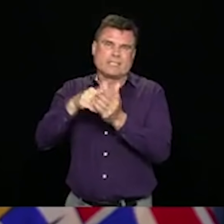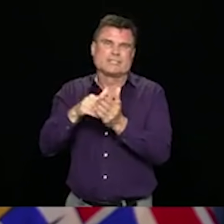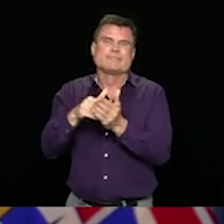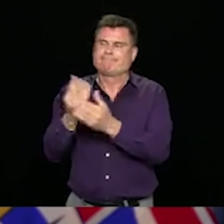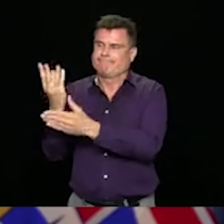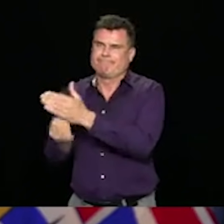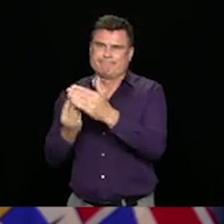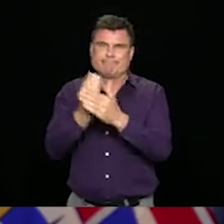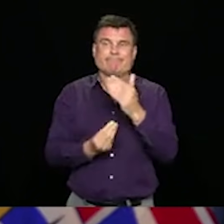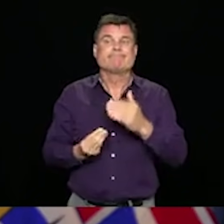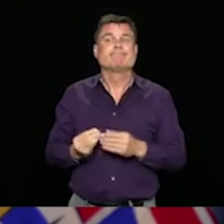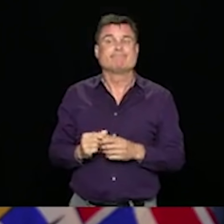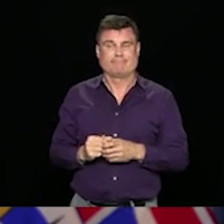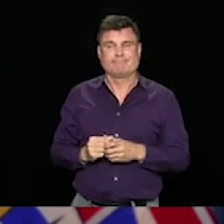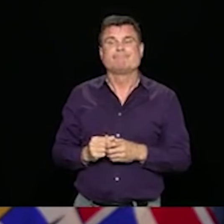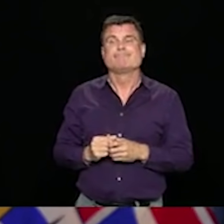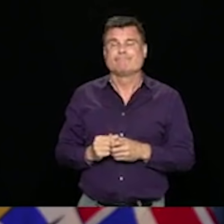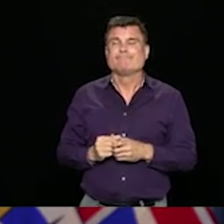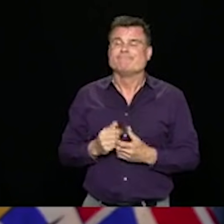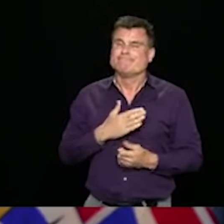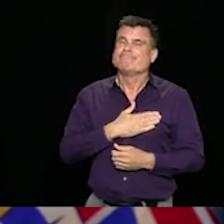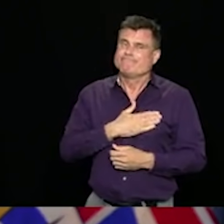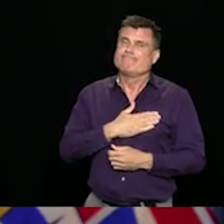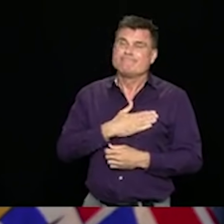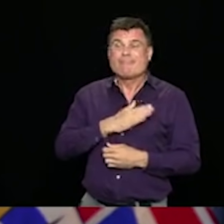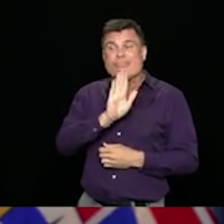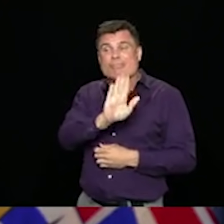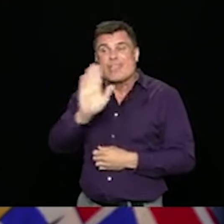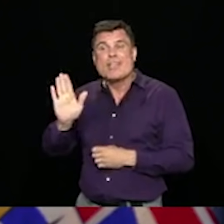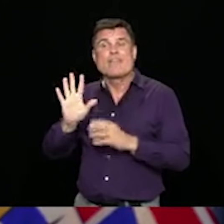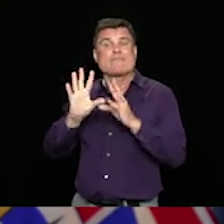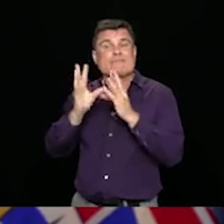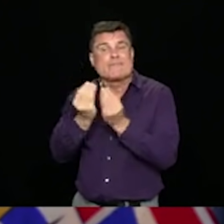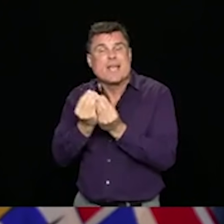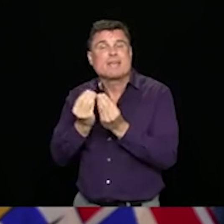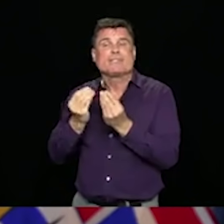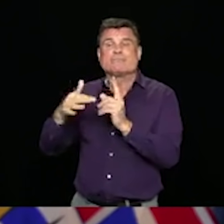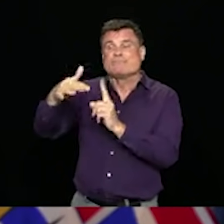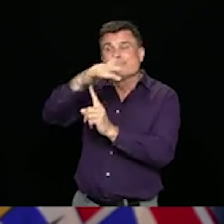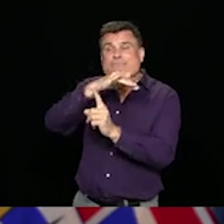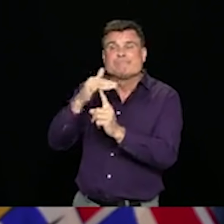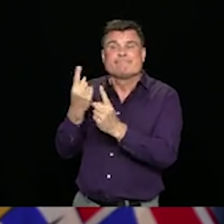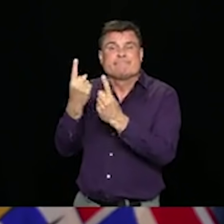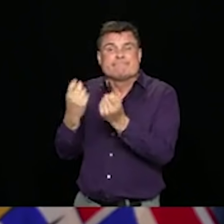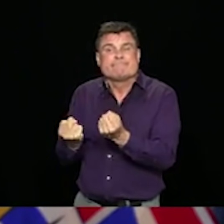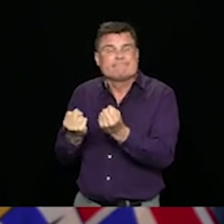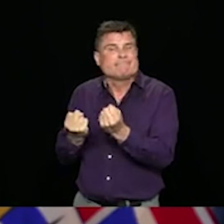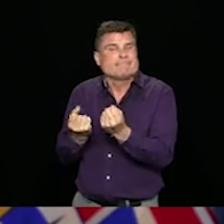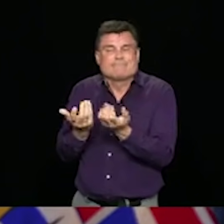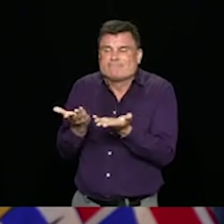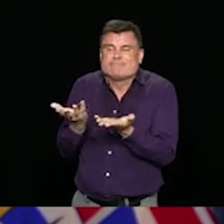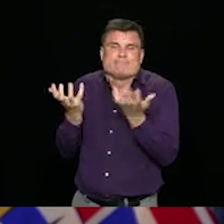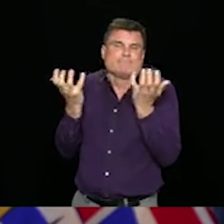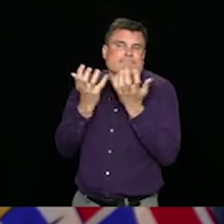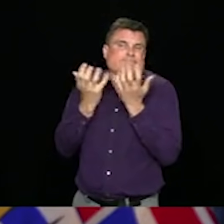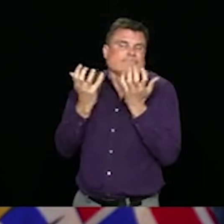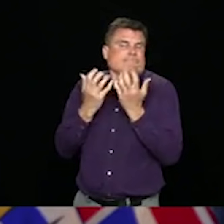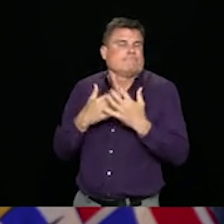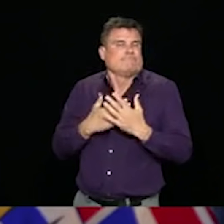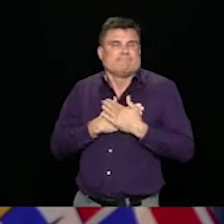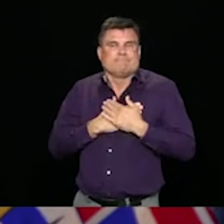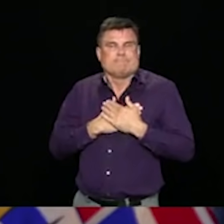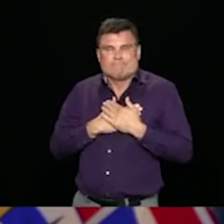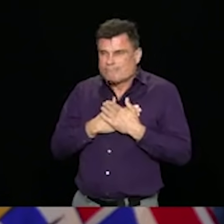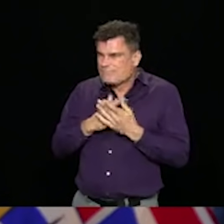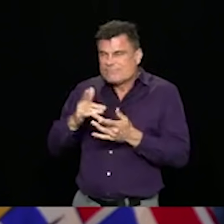situation is in long-term care when our elders and seniors are afflicted with this virus. And our condolences go